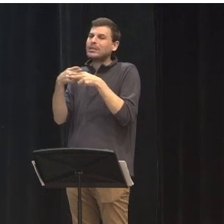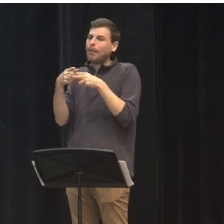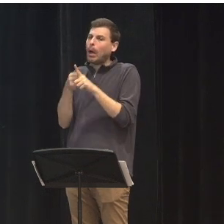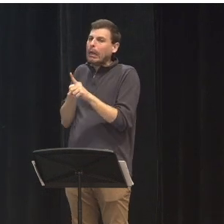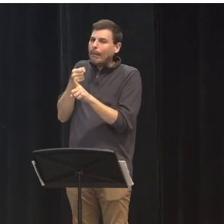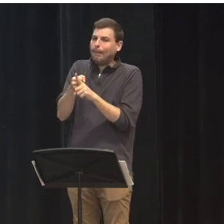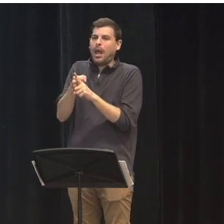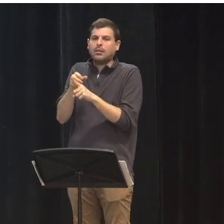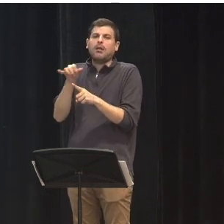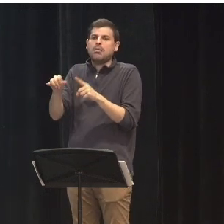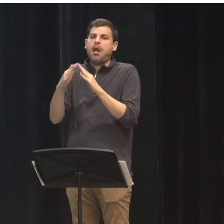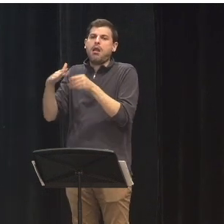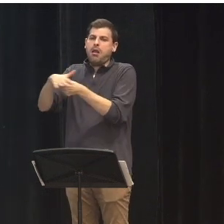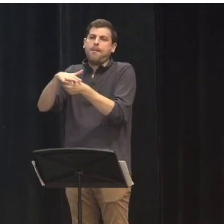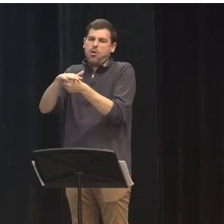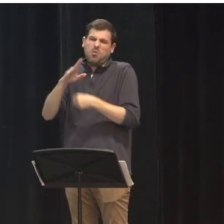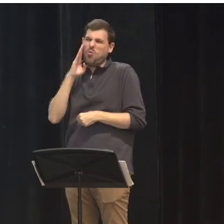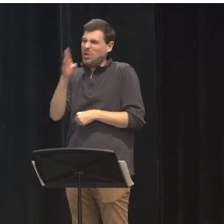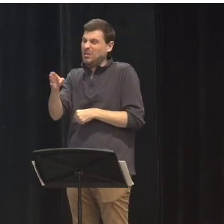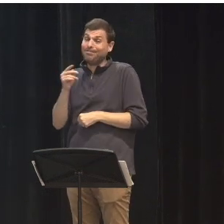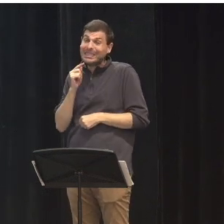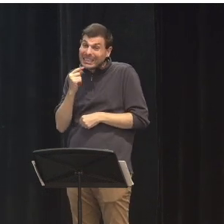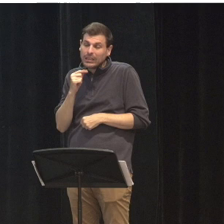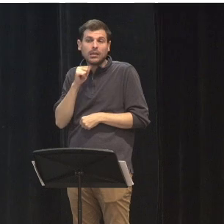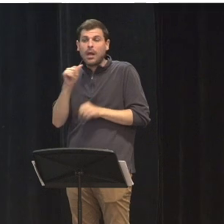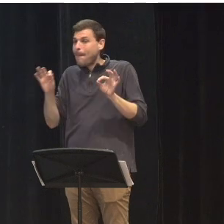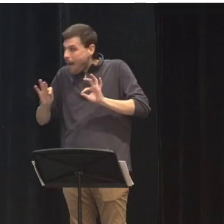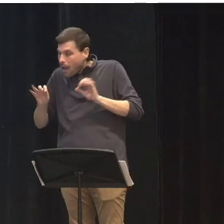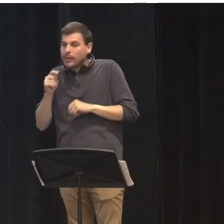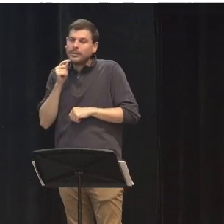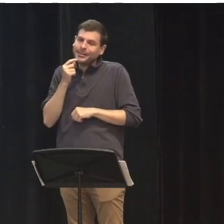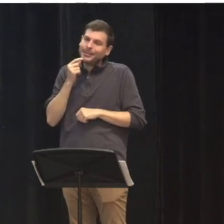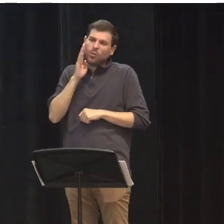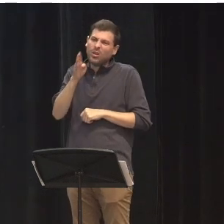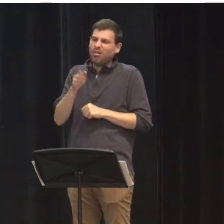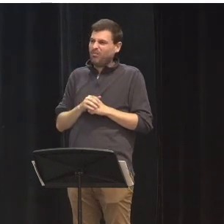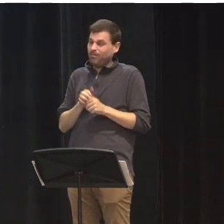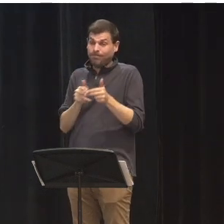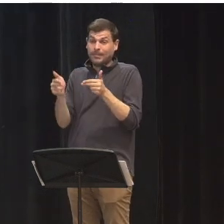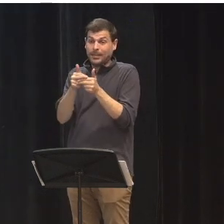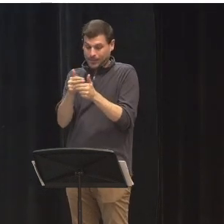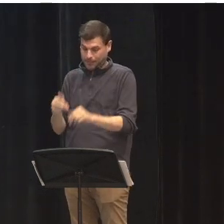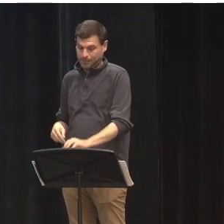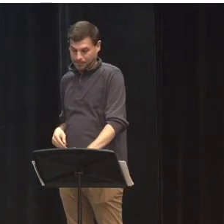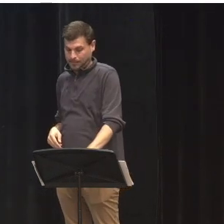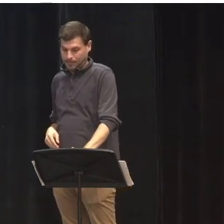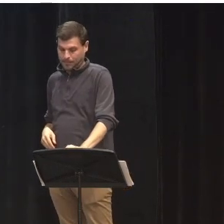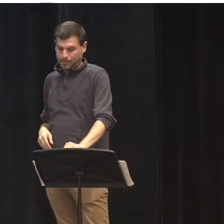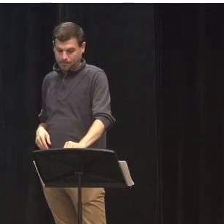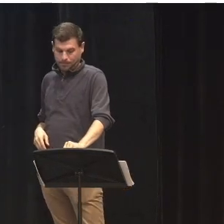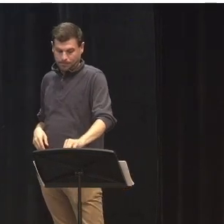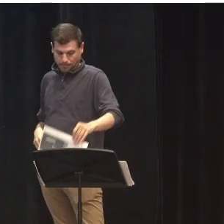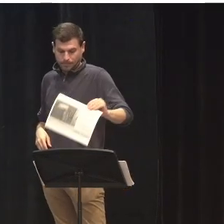the neighborhood character during the course of the construction period. Next slide, please. So I mentioned air